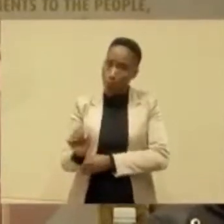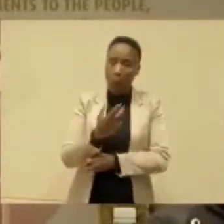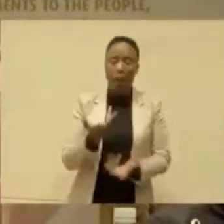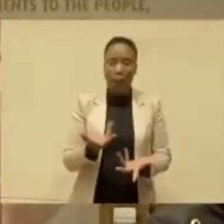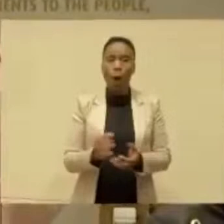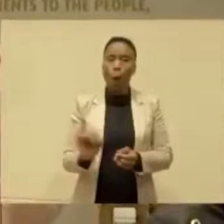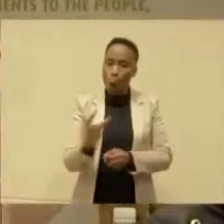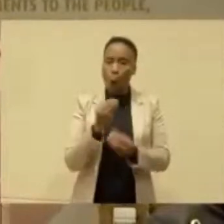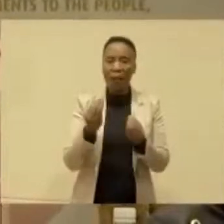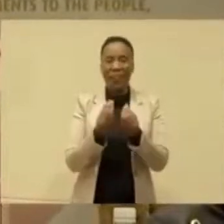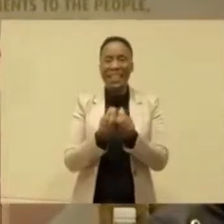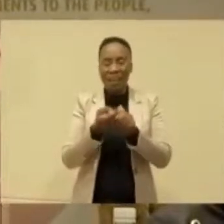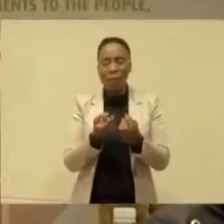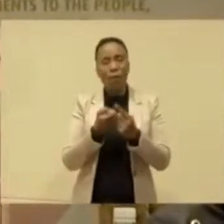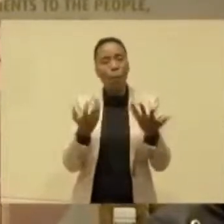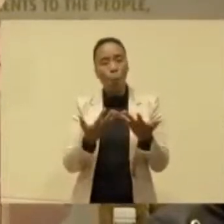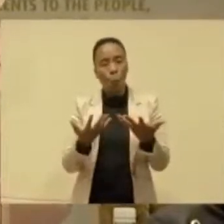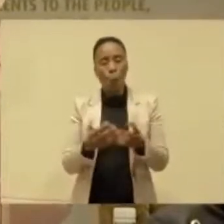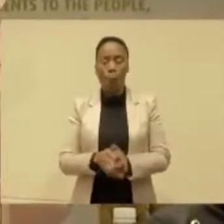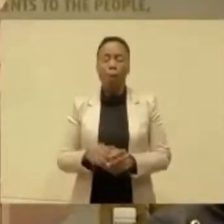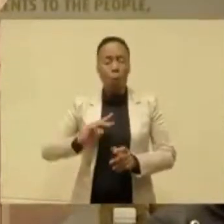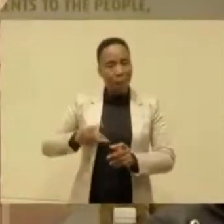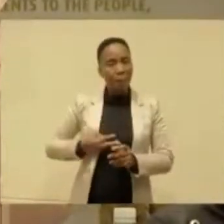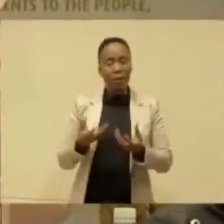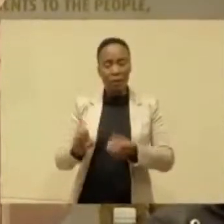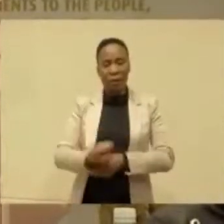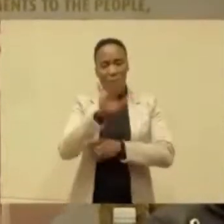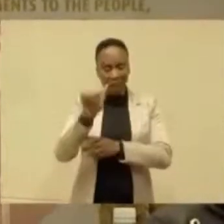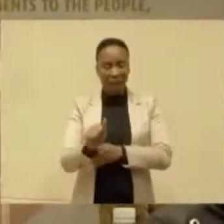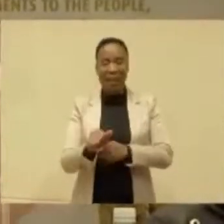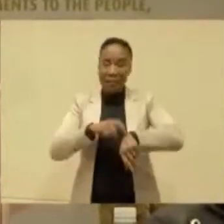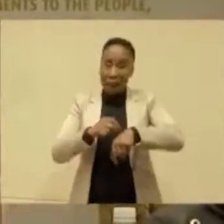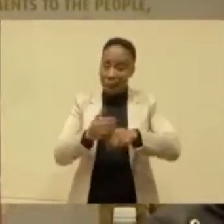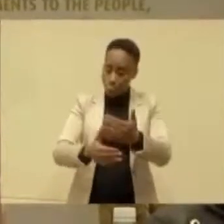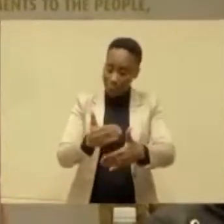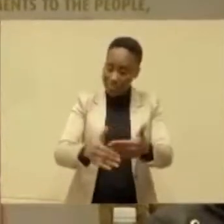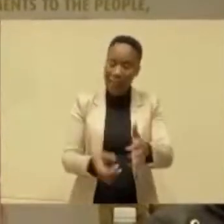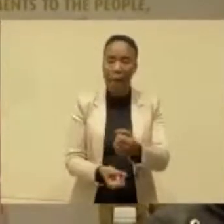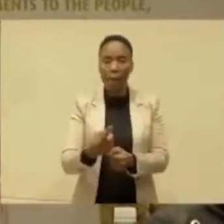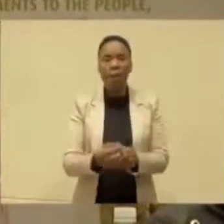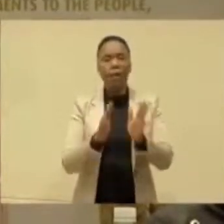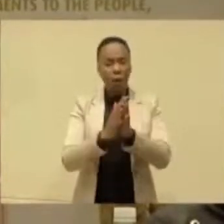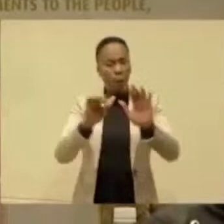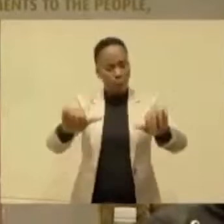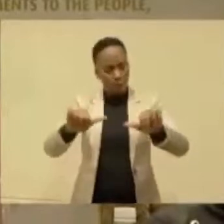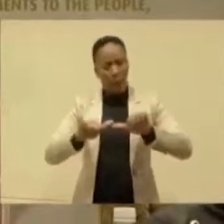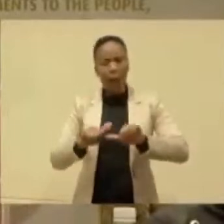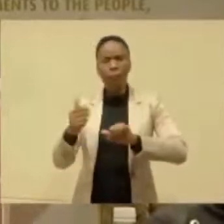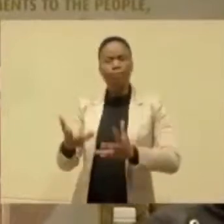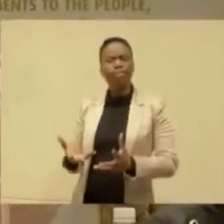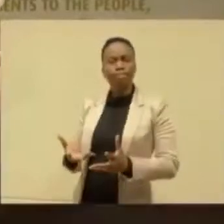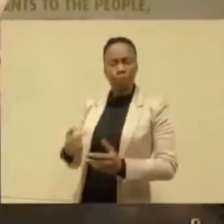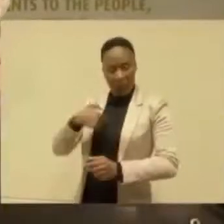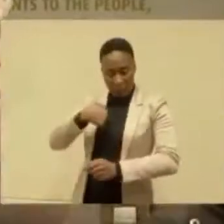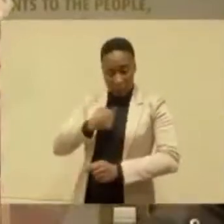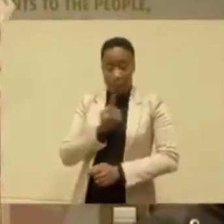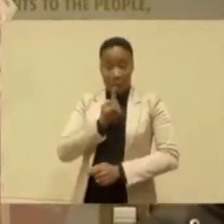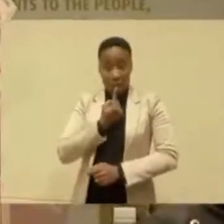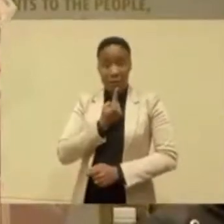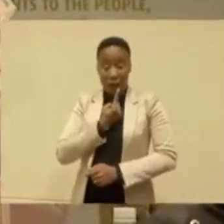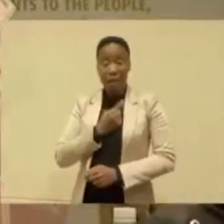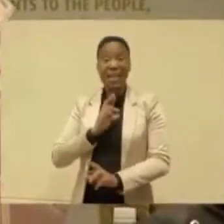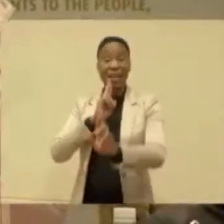that came from the women of south africa in the process that we did and we went back i i personally